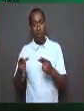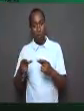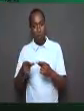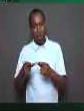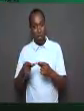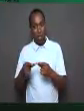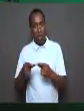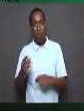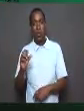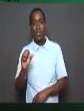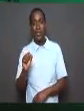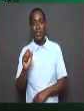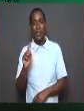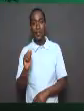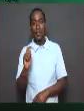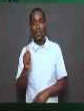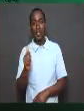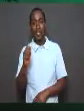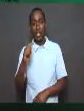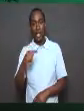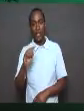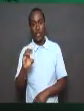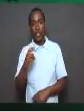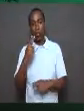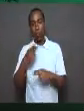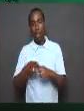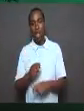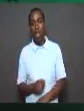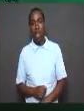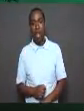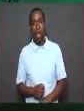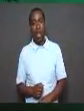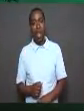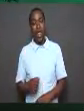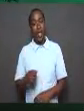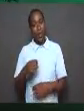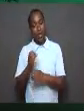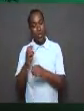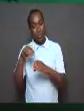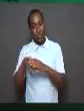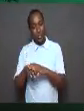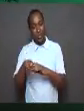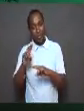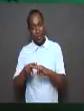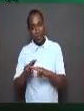called the stage. The specimen is lit from underneath.